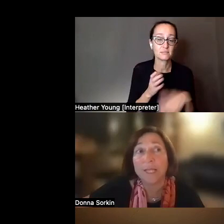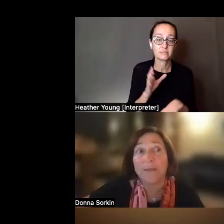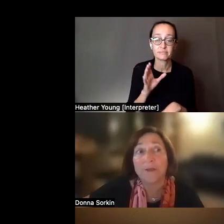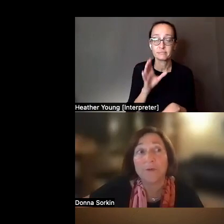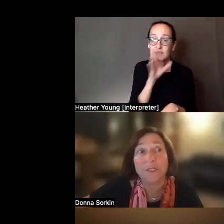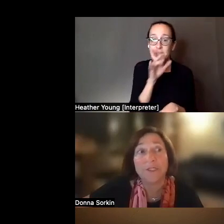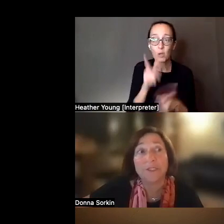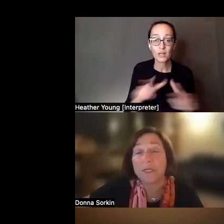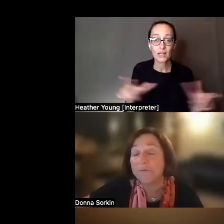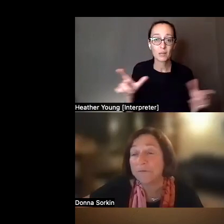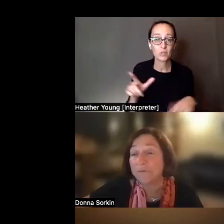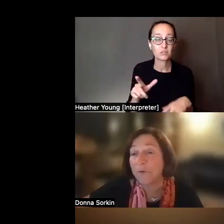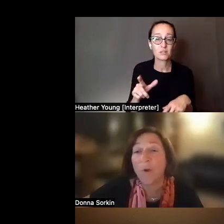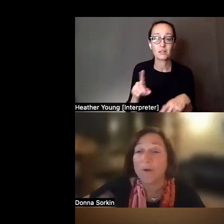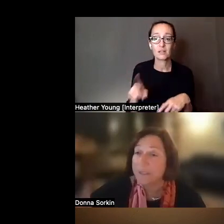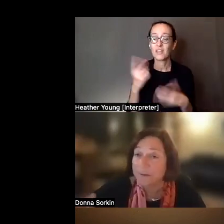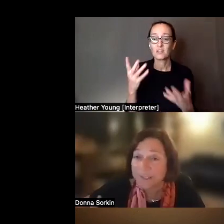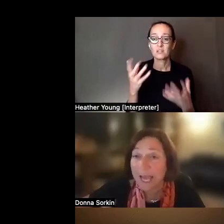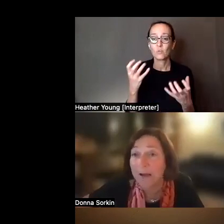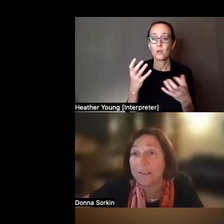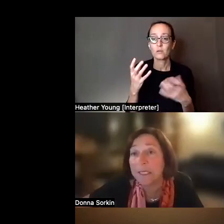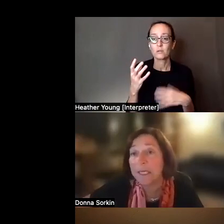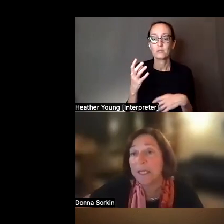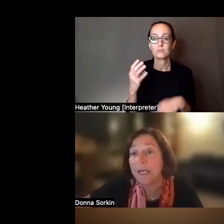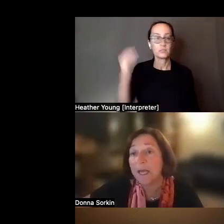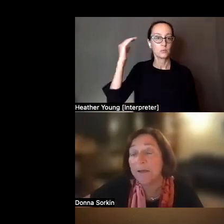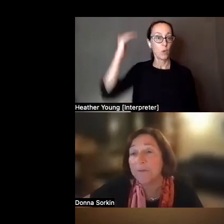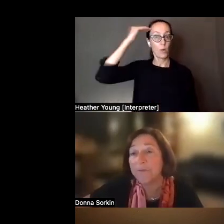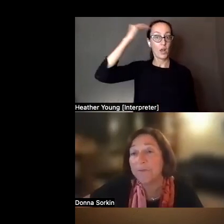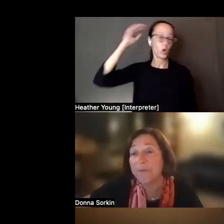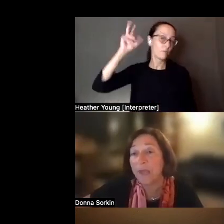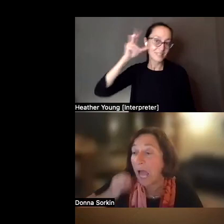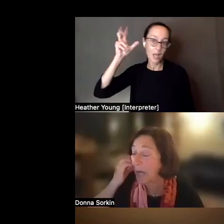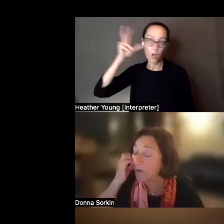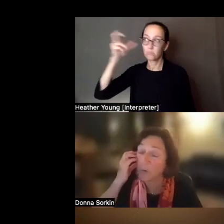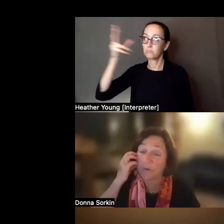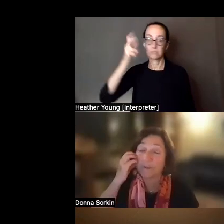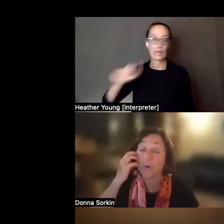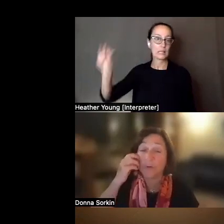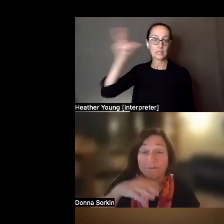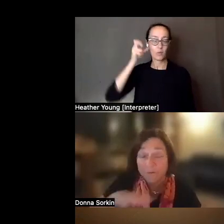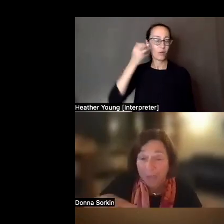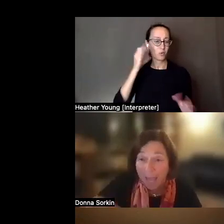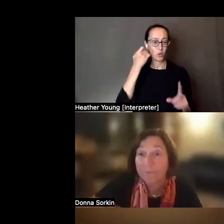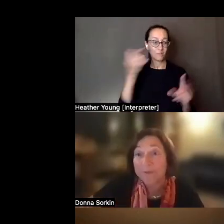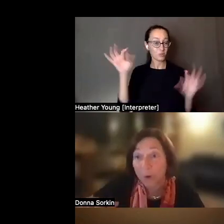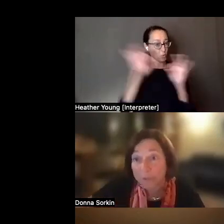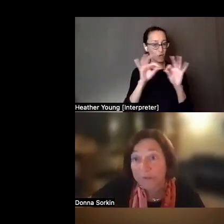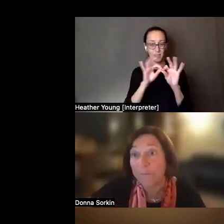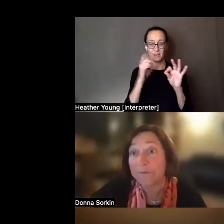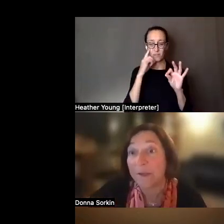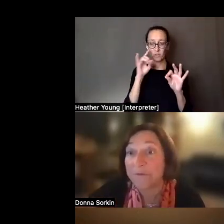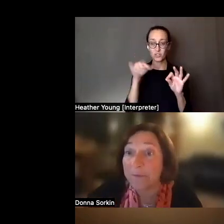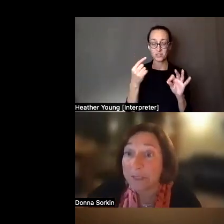from their implant. They're really just looking for awareness of sound. I don't know whether it's worth it for that, but there are